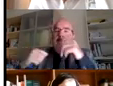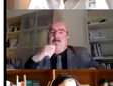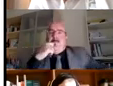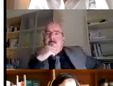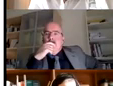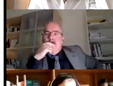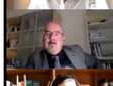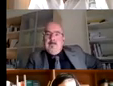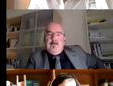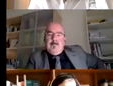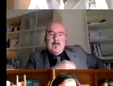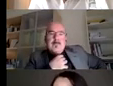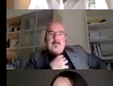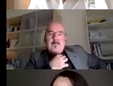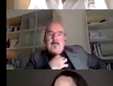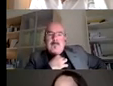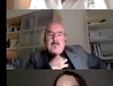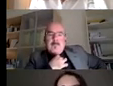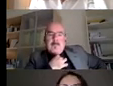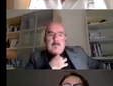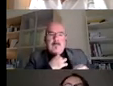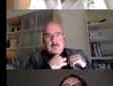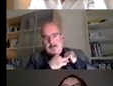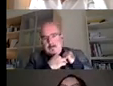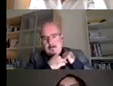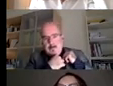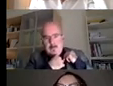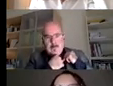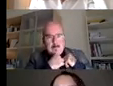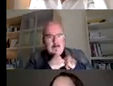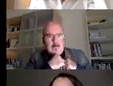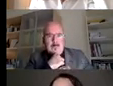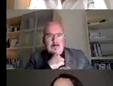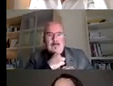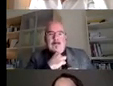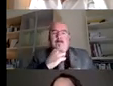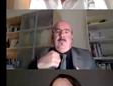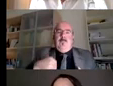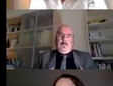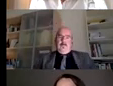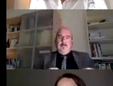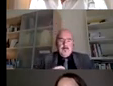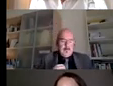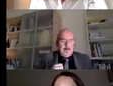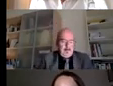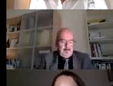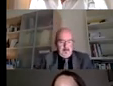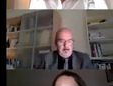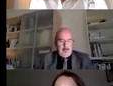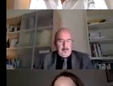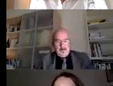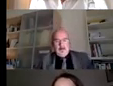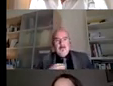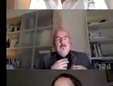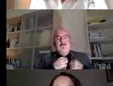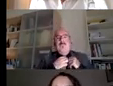Okay, sorry. So I will start by reminding that Italy